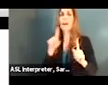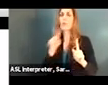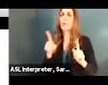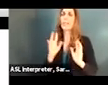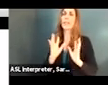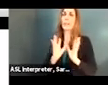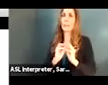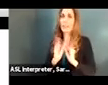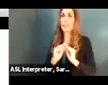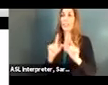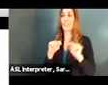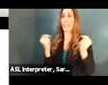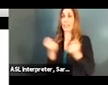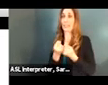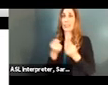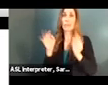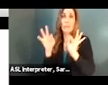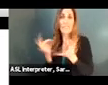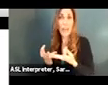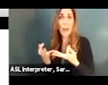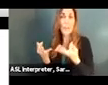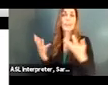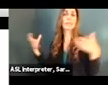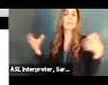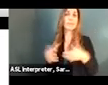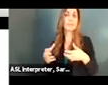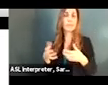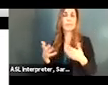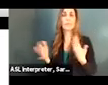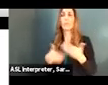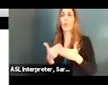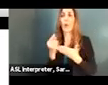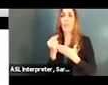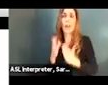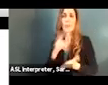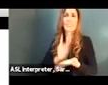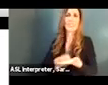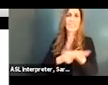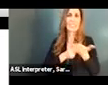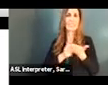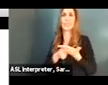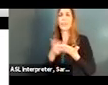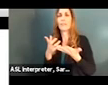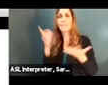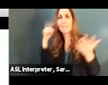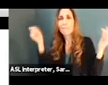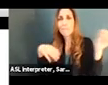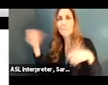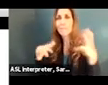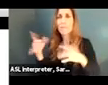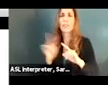of the child's team, their family, and all the therapists to really discuss and brainstorm